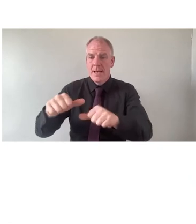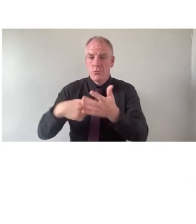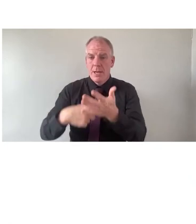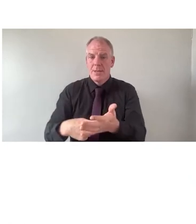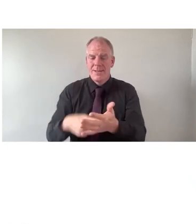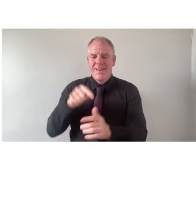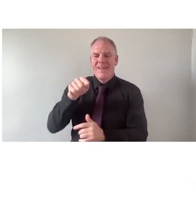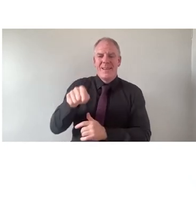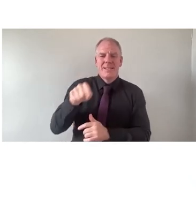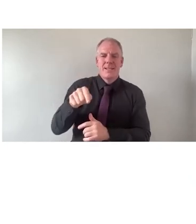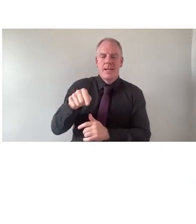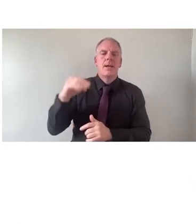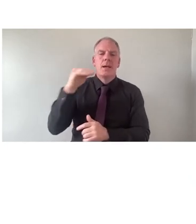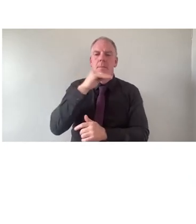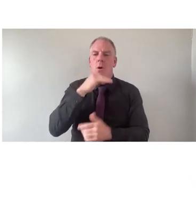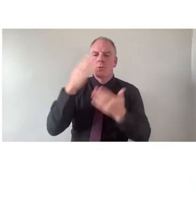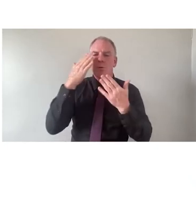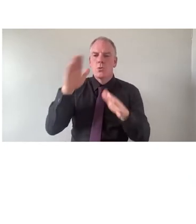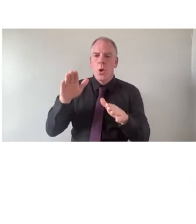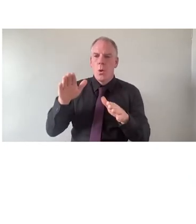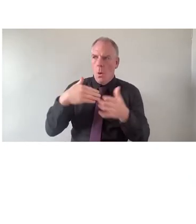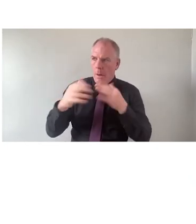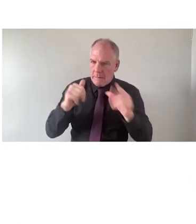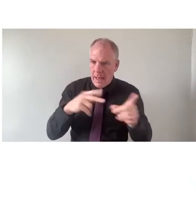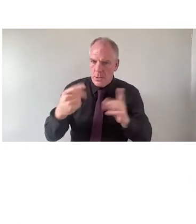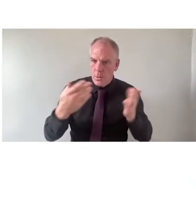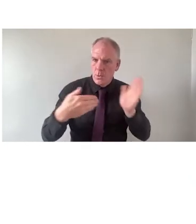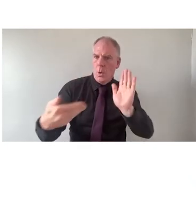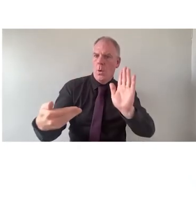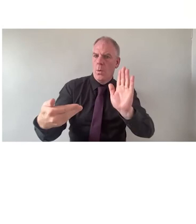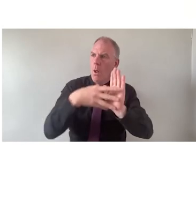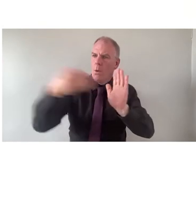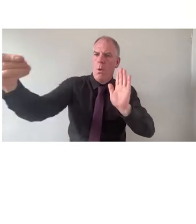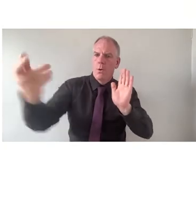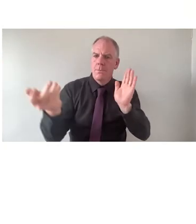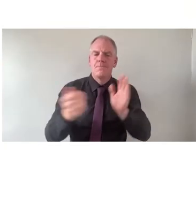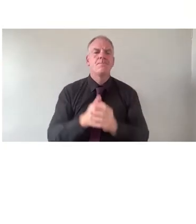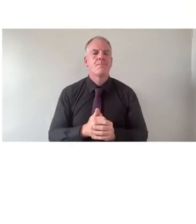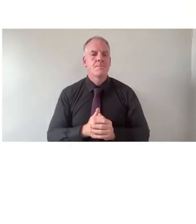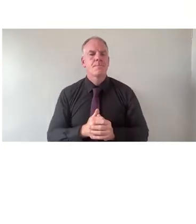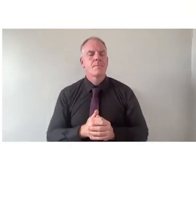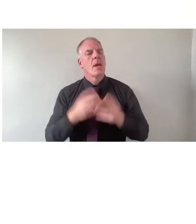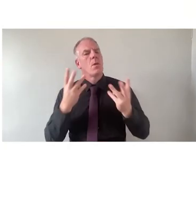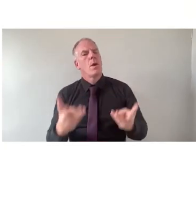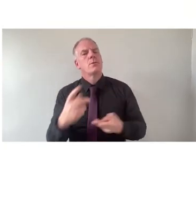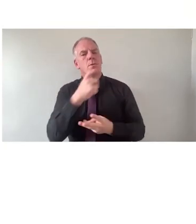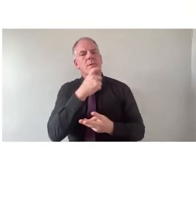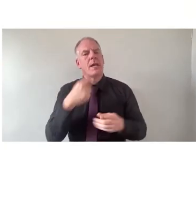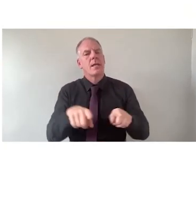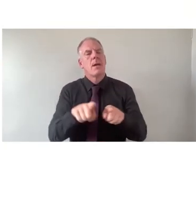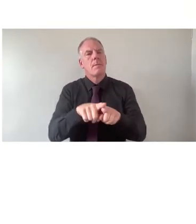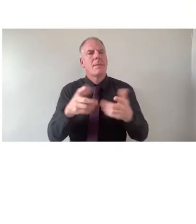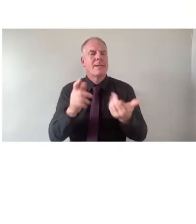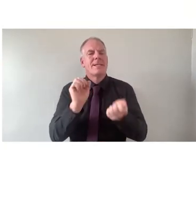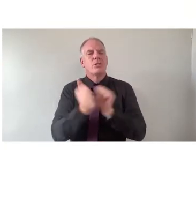is particularly important, this demonstration effect. And I also wanted to highlight perhaps a need to change a bit